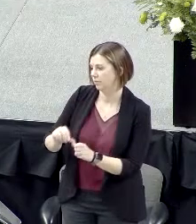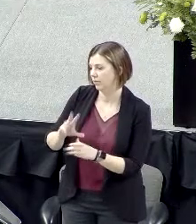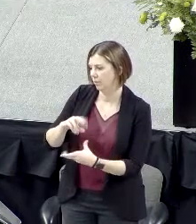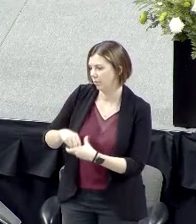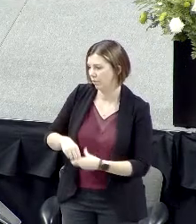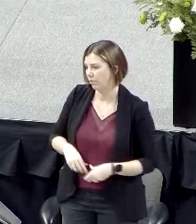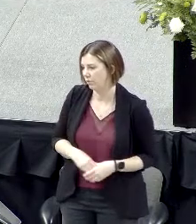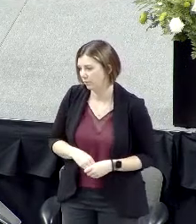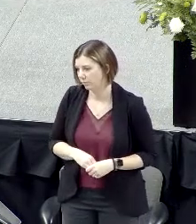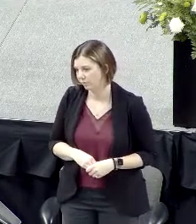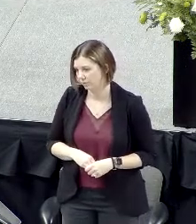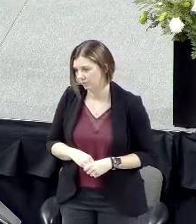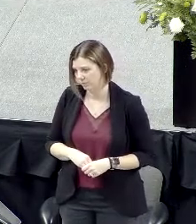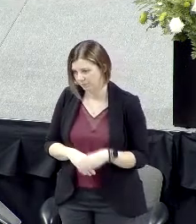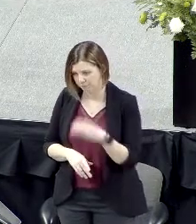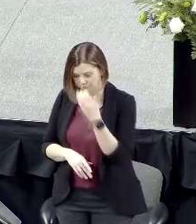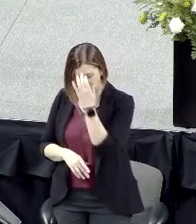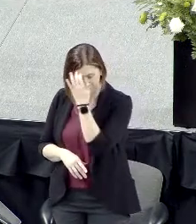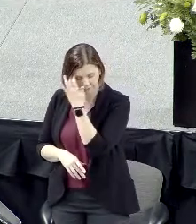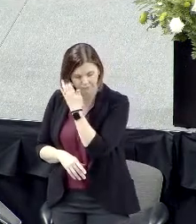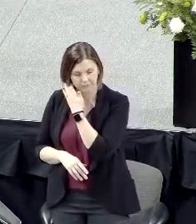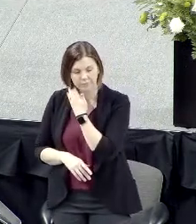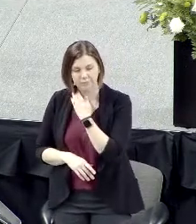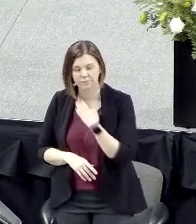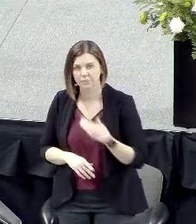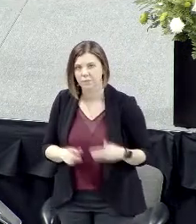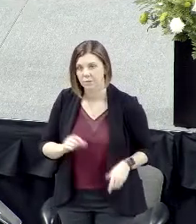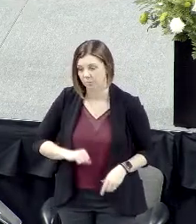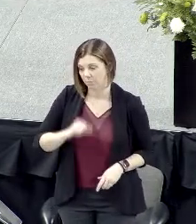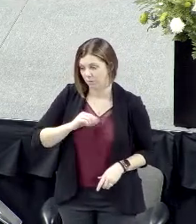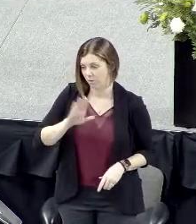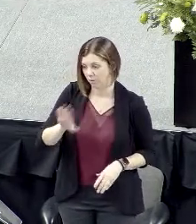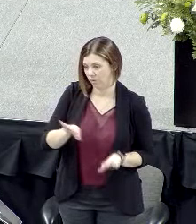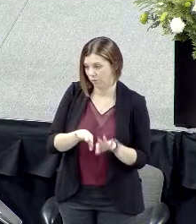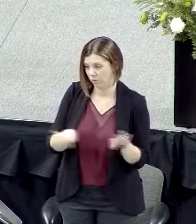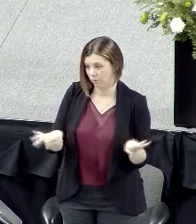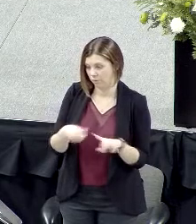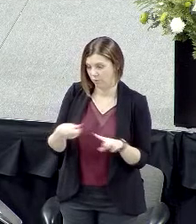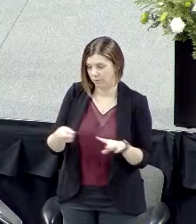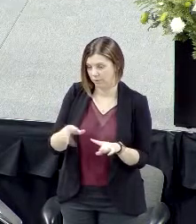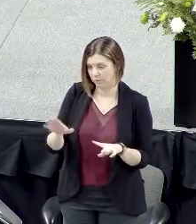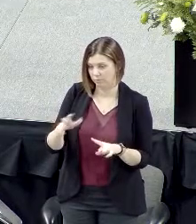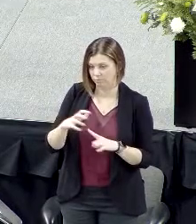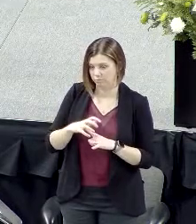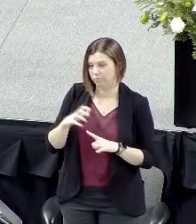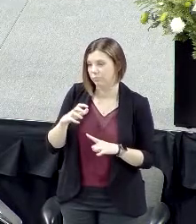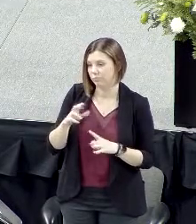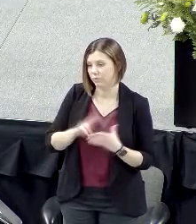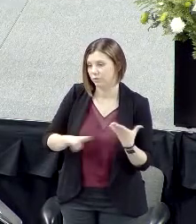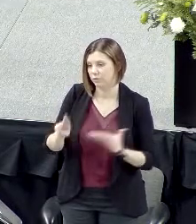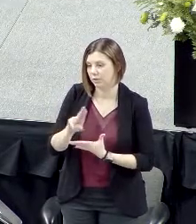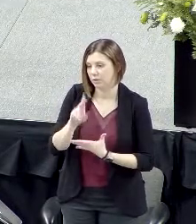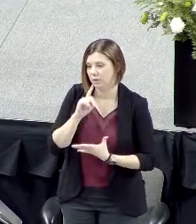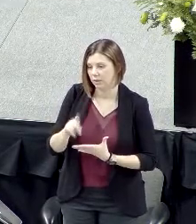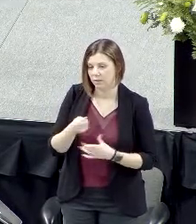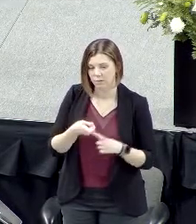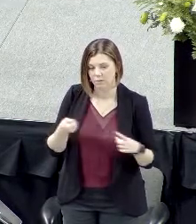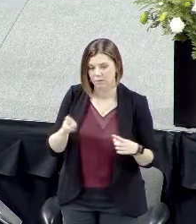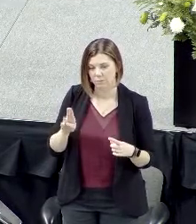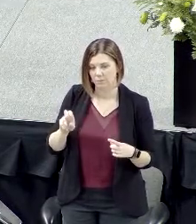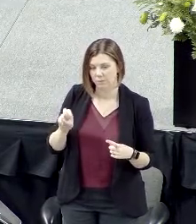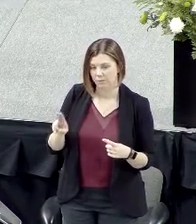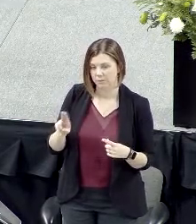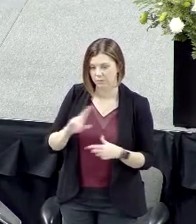Most importantly, be proud of your degree from this great university. Again, on behalf of the Bemidji State